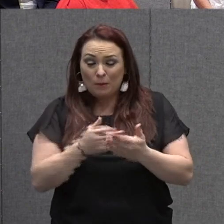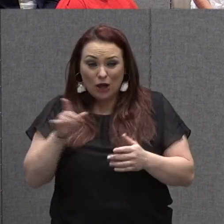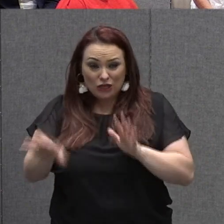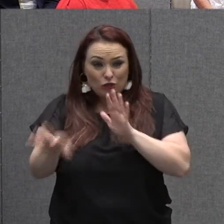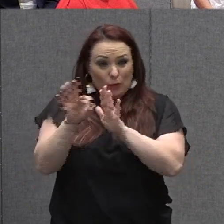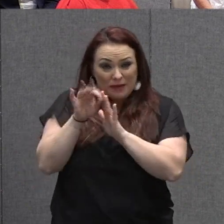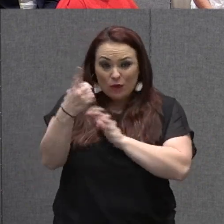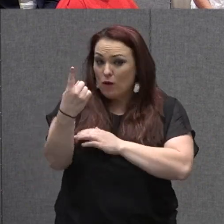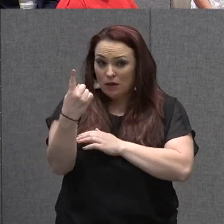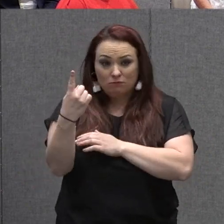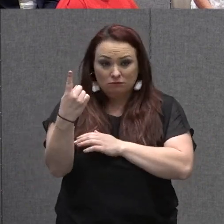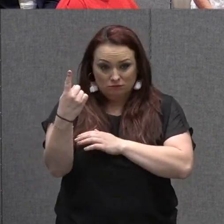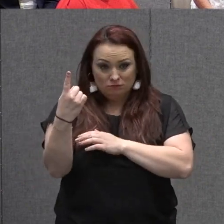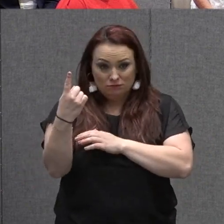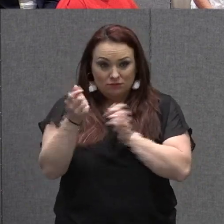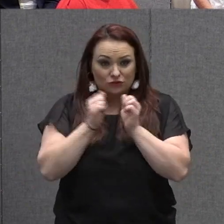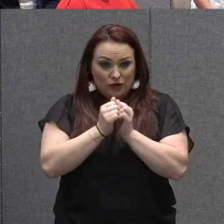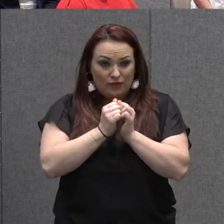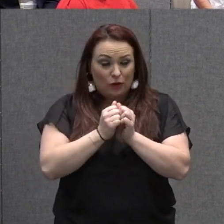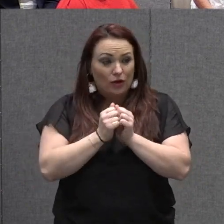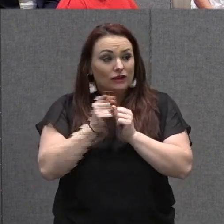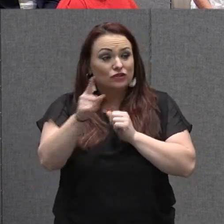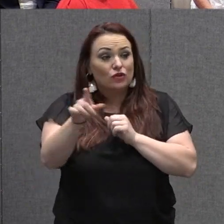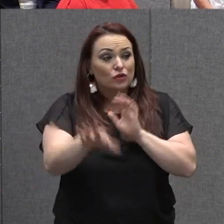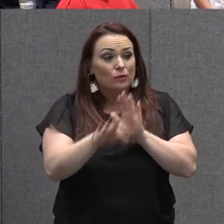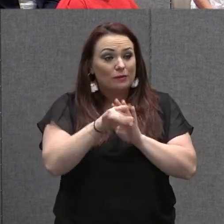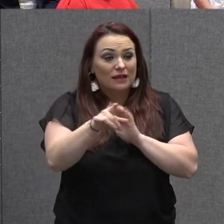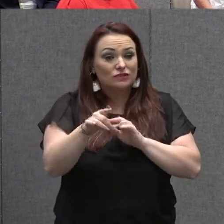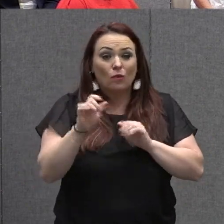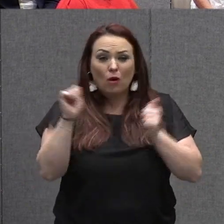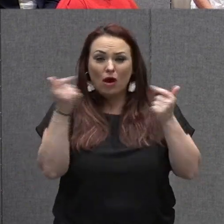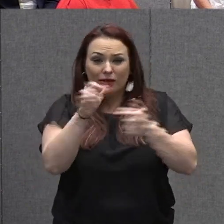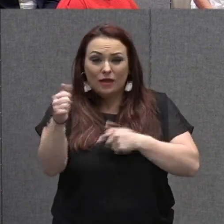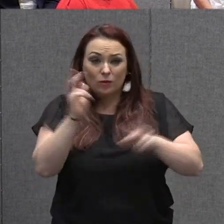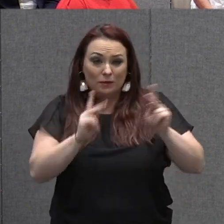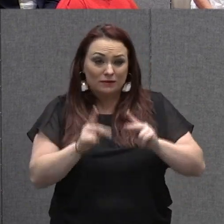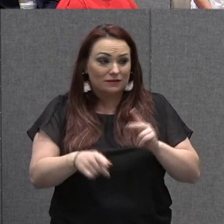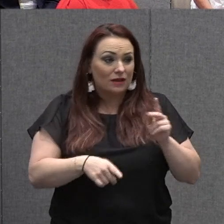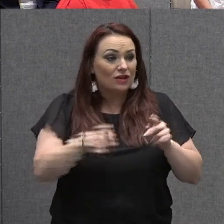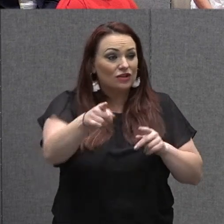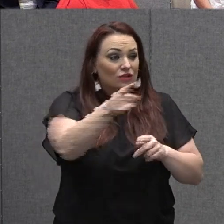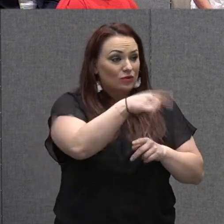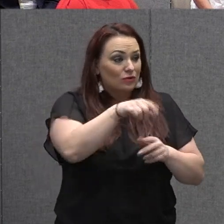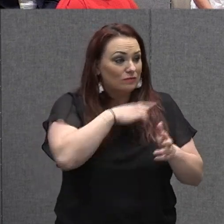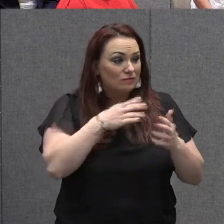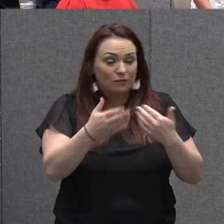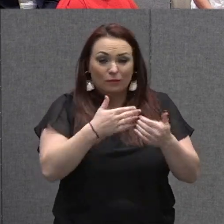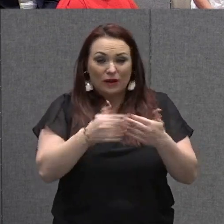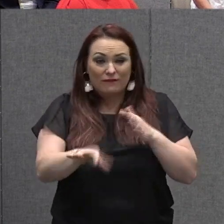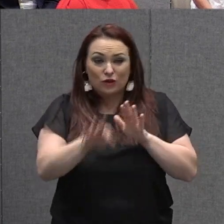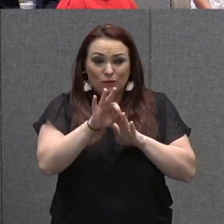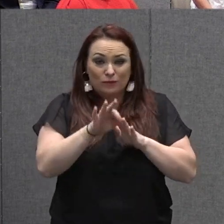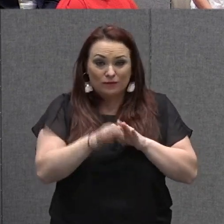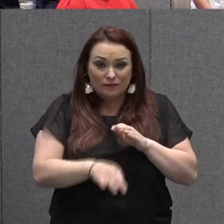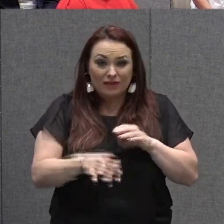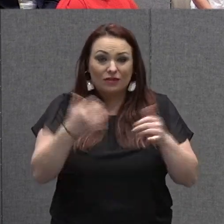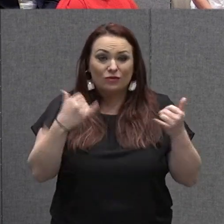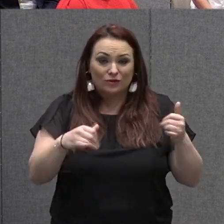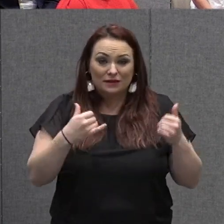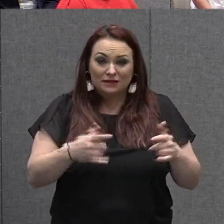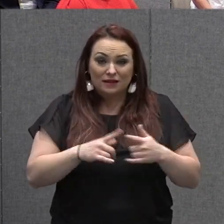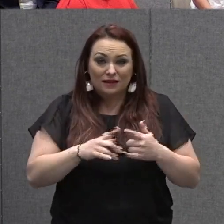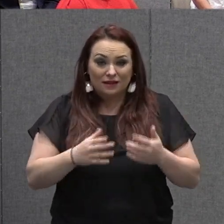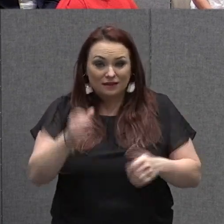together. And so for everyone else, you pick your favorite. I miss my friends. I miss singing all together. Recess